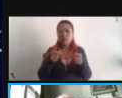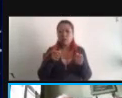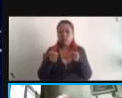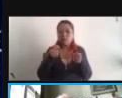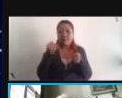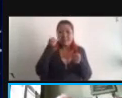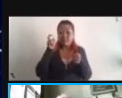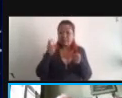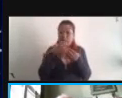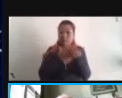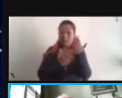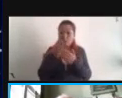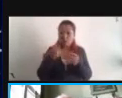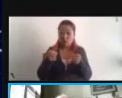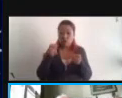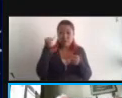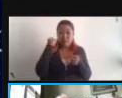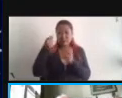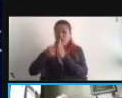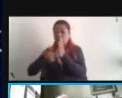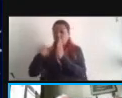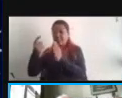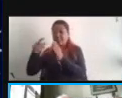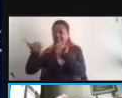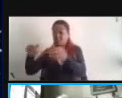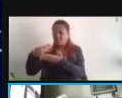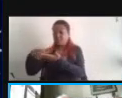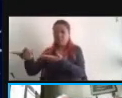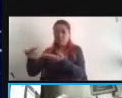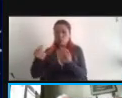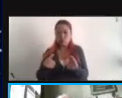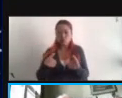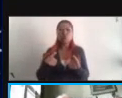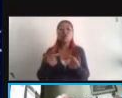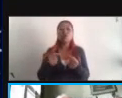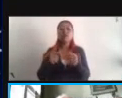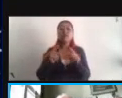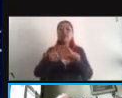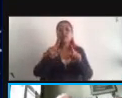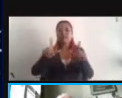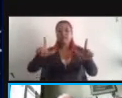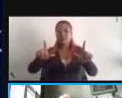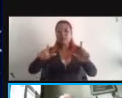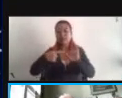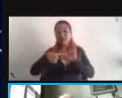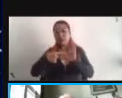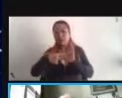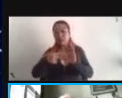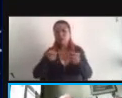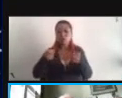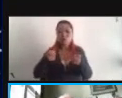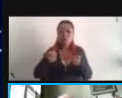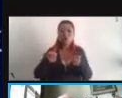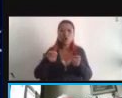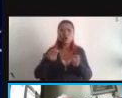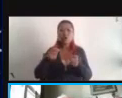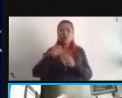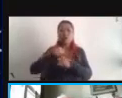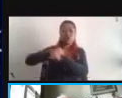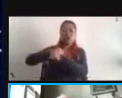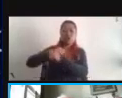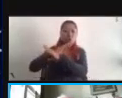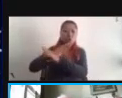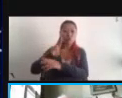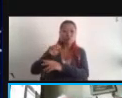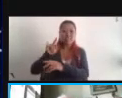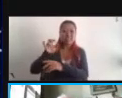if something that's automated fails? Displays, controls, shielding for radiation. We have guidelines in